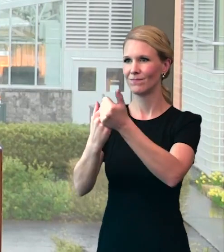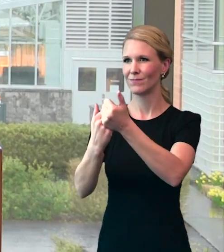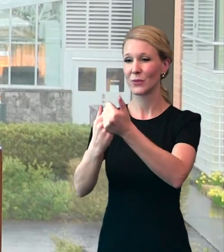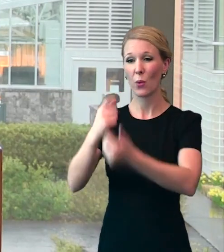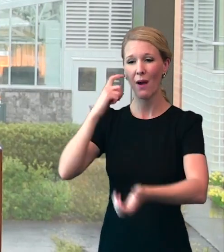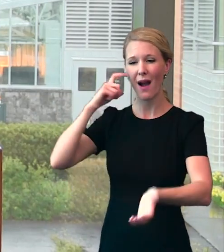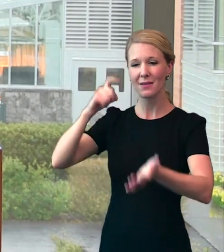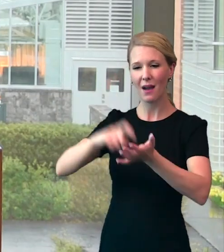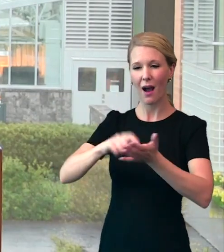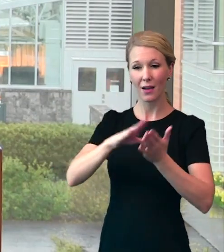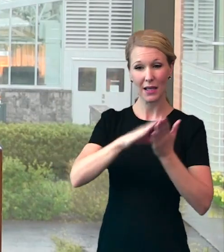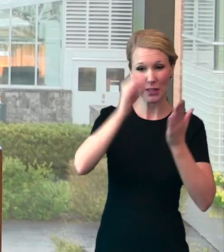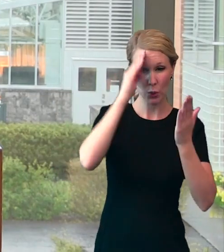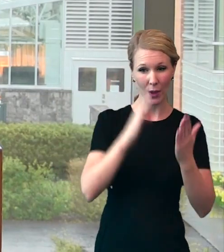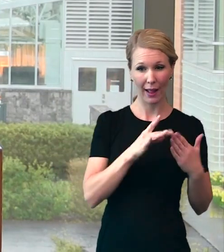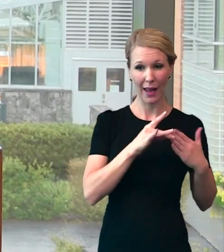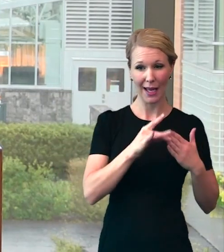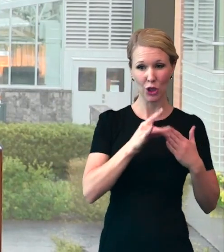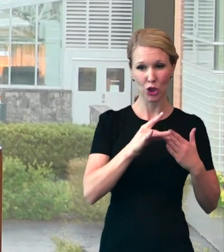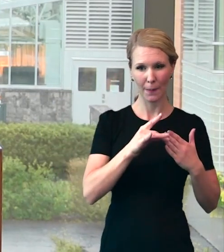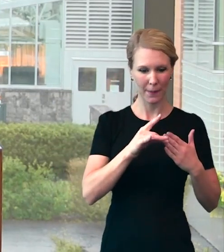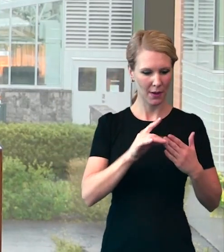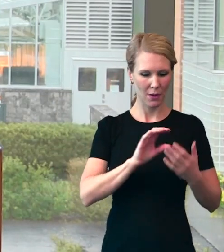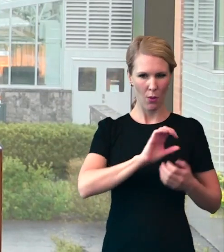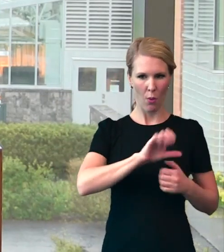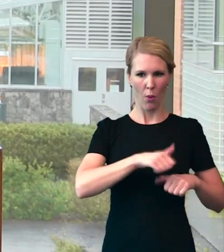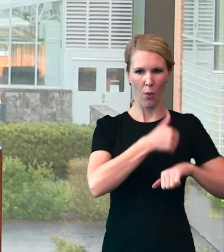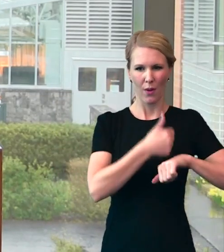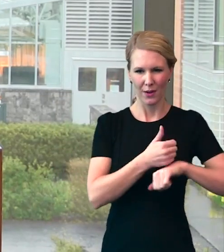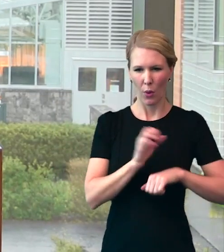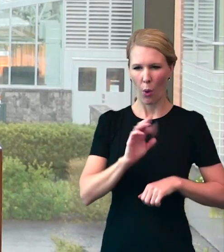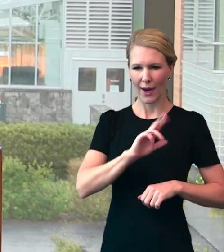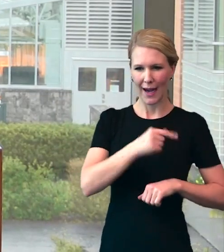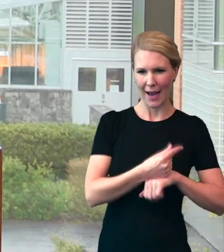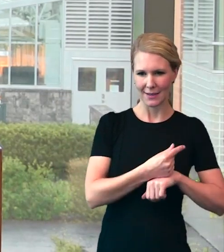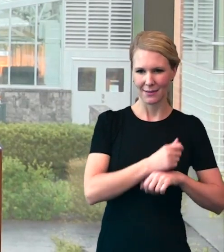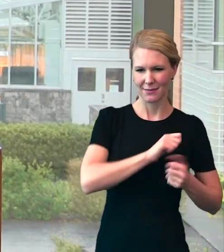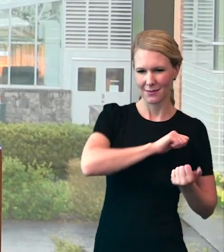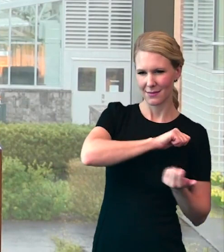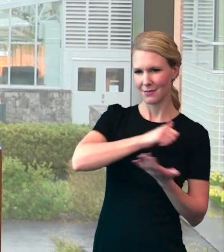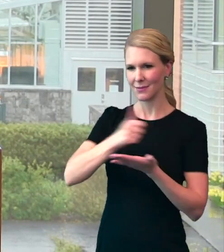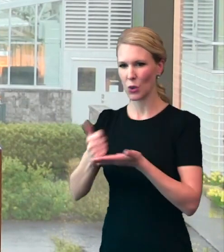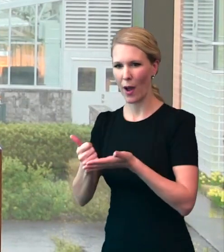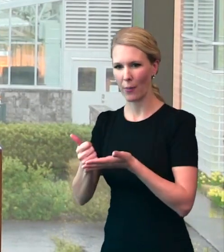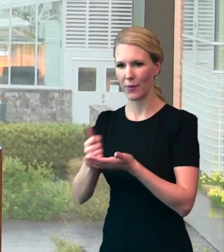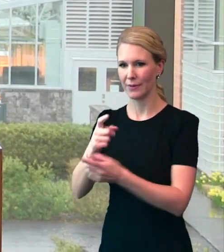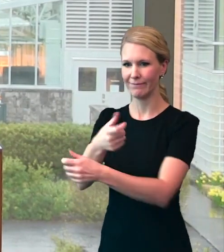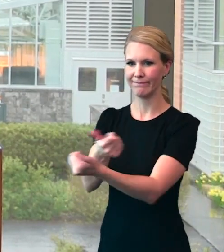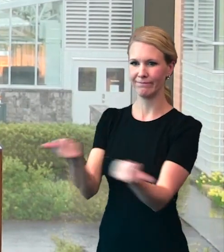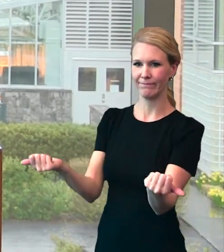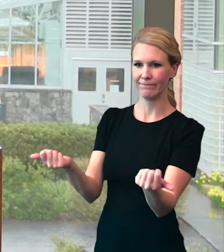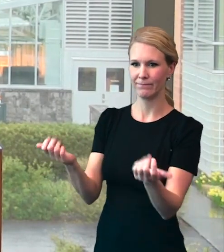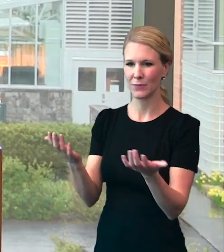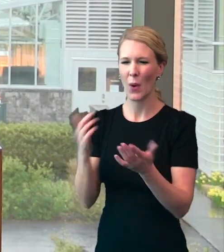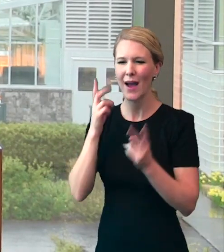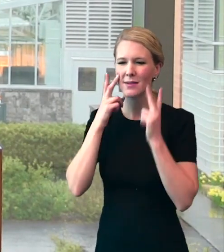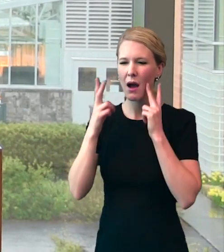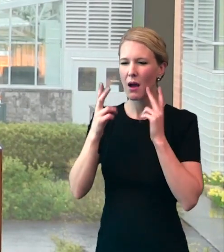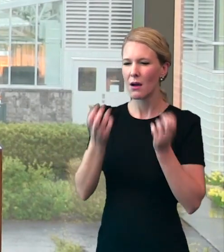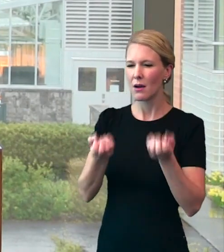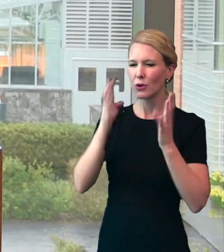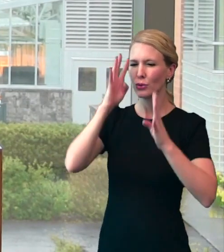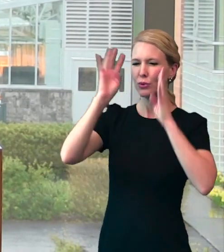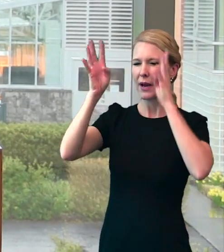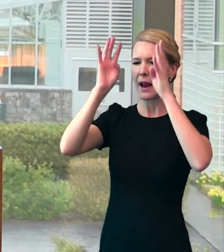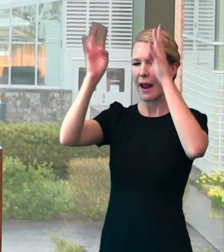our student leadership reorganize to serve students in new ways. I saw creativity in how we teach